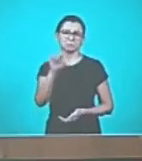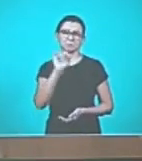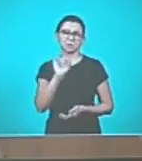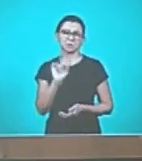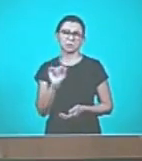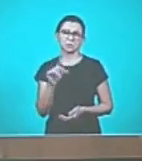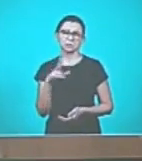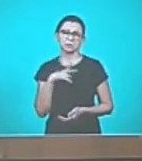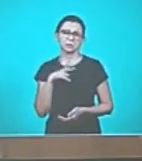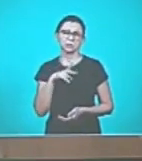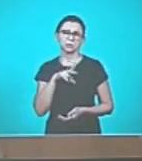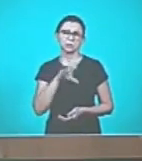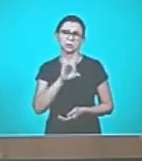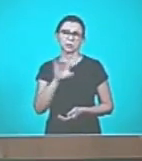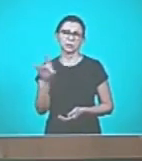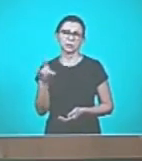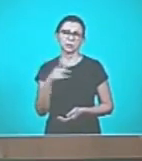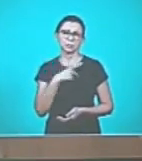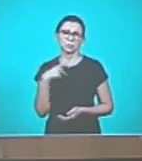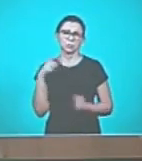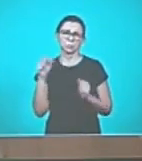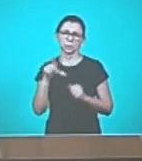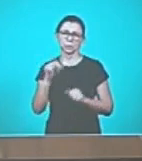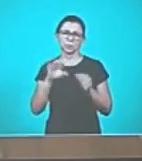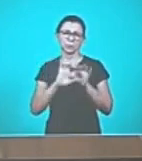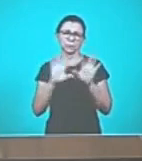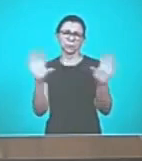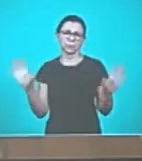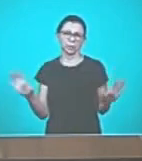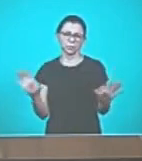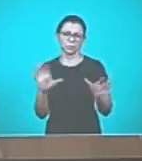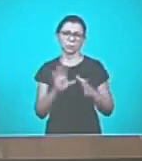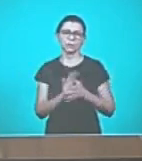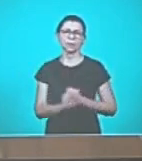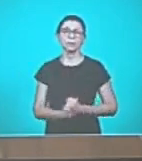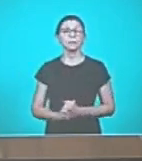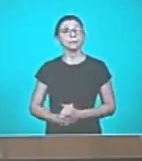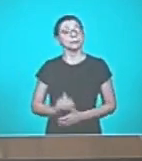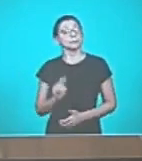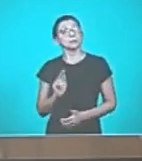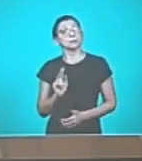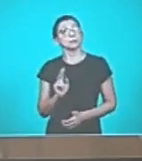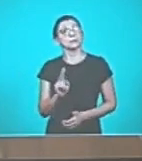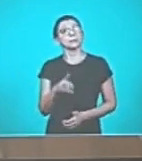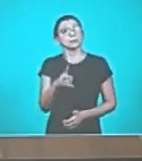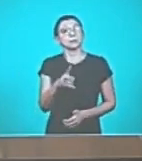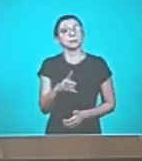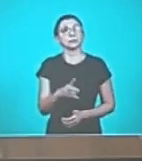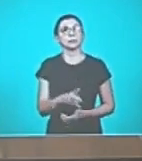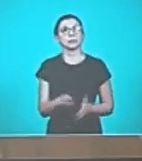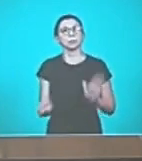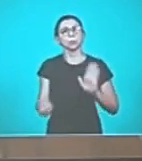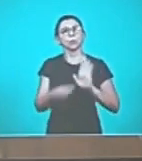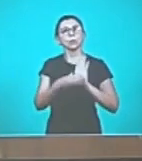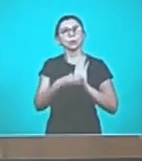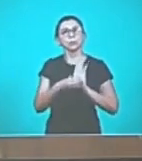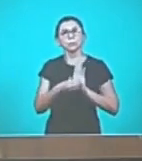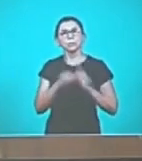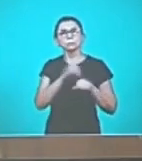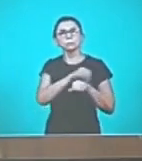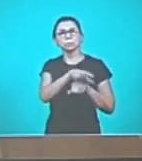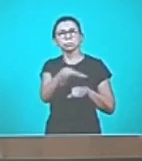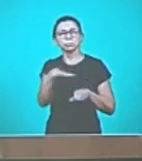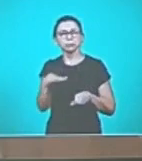is exceptional because since this is the first Sunday of the month, but we will always